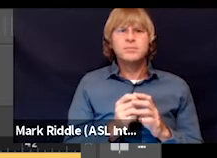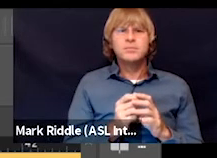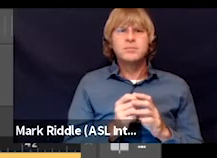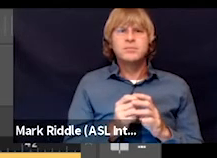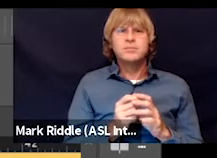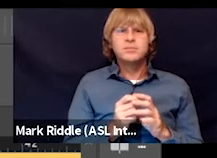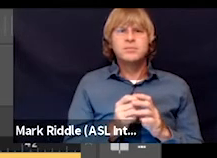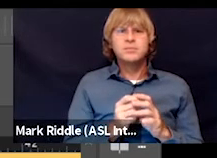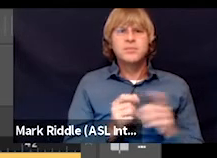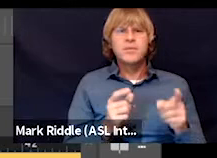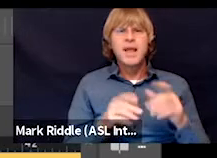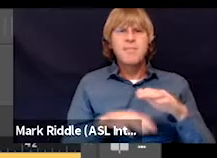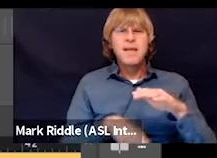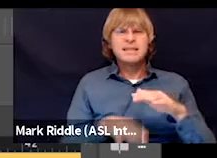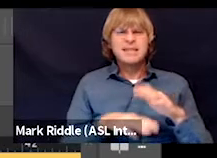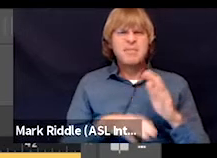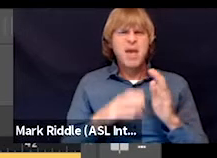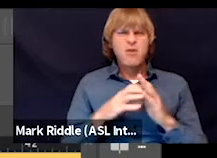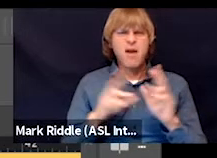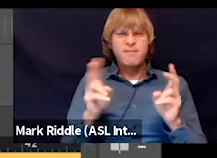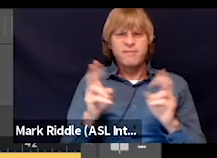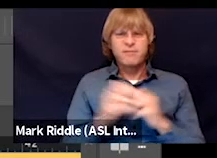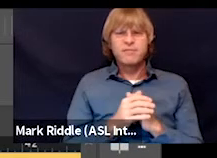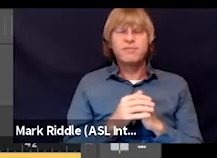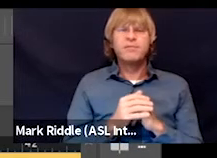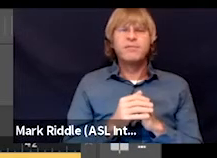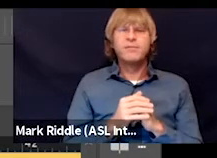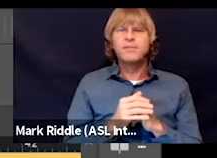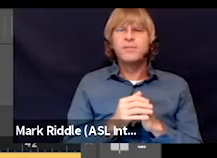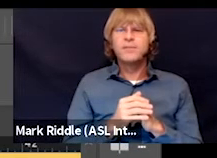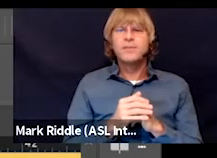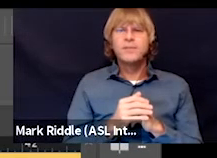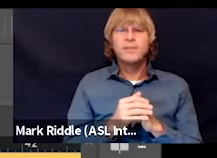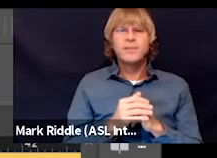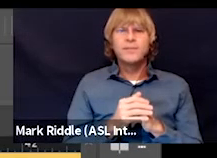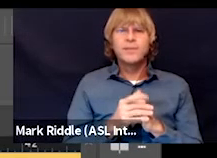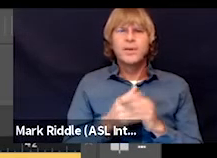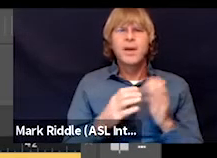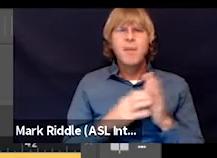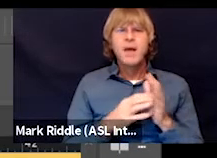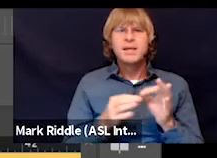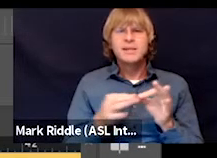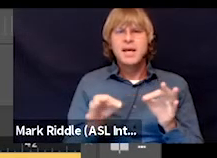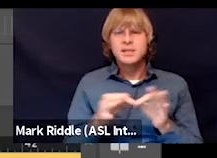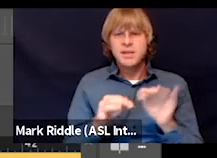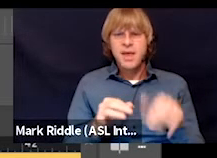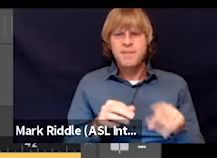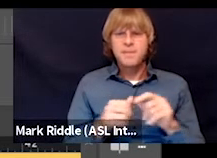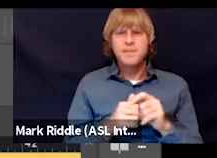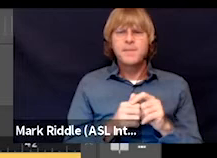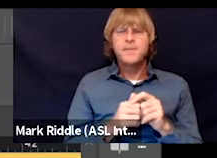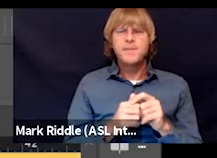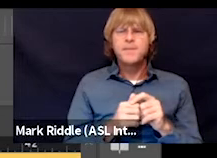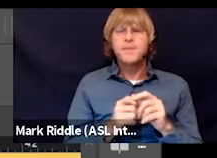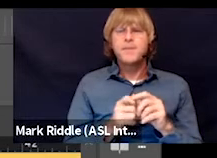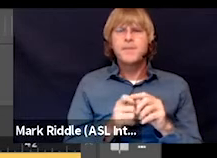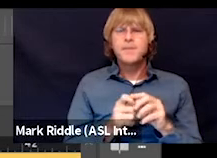this is my basic paragraph. What's my body text? So that's that. I'm going to undo.